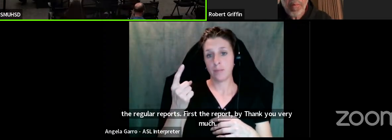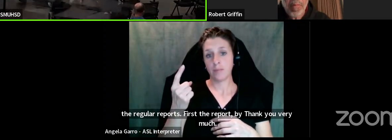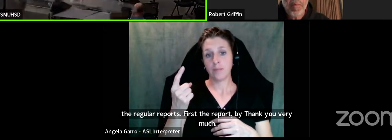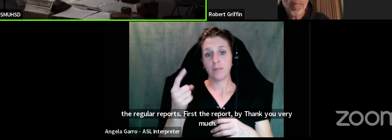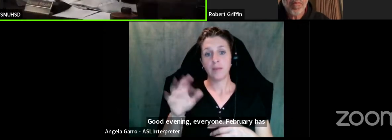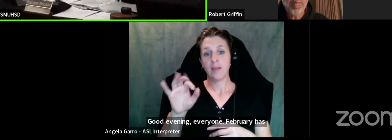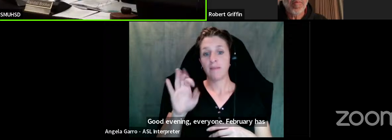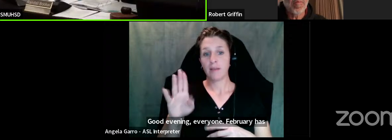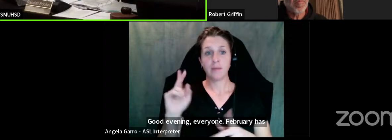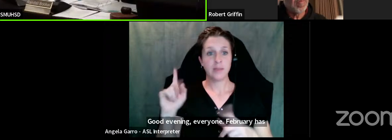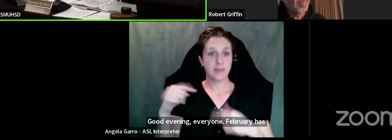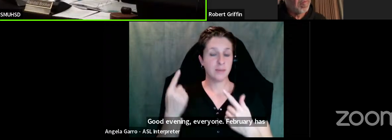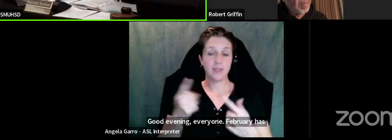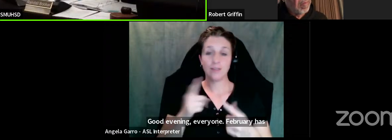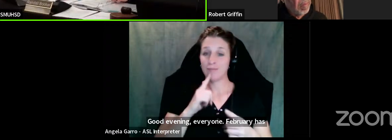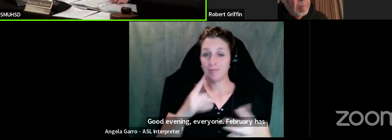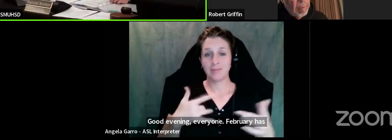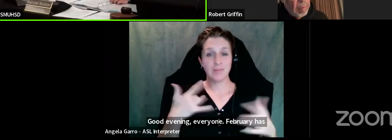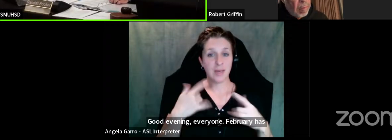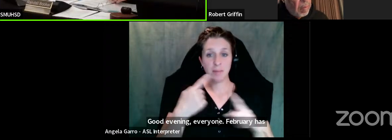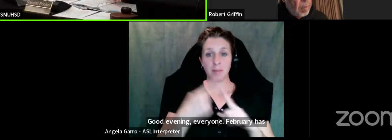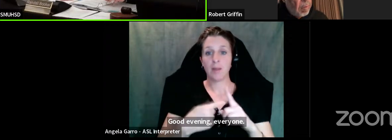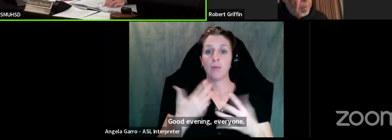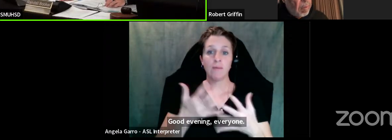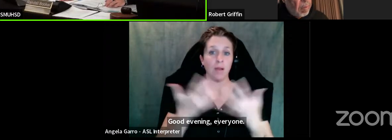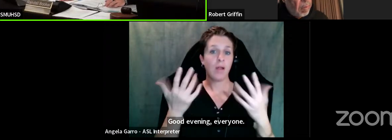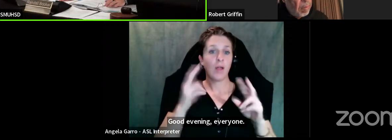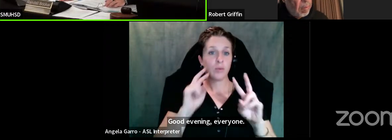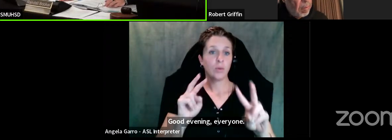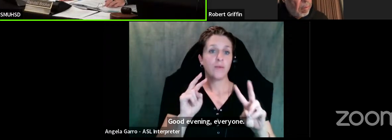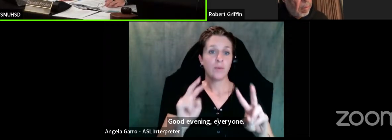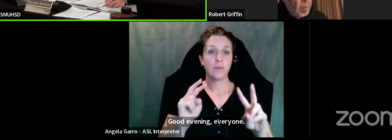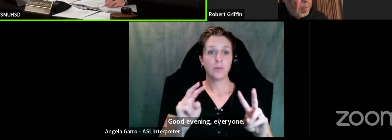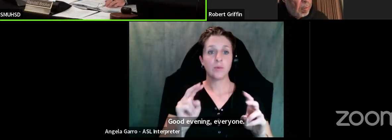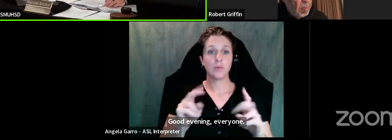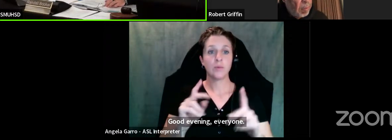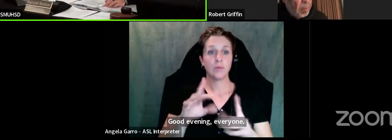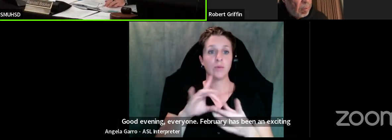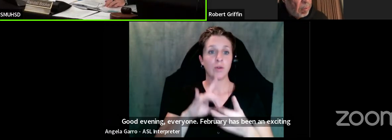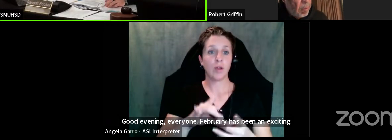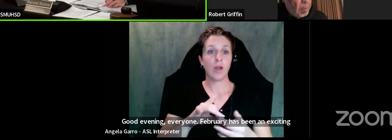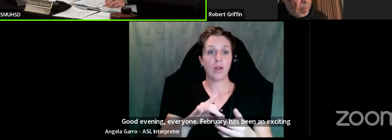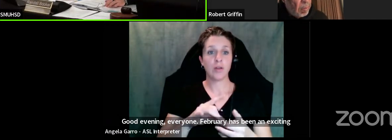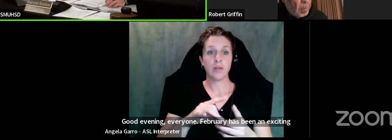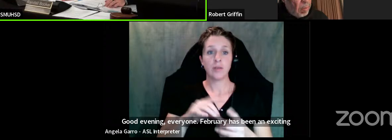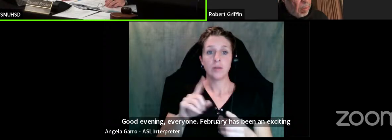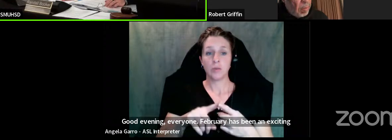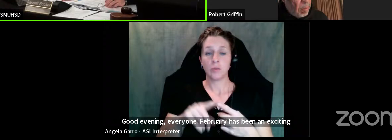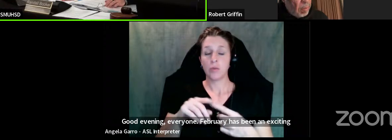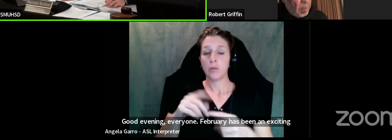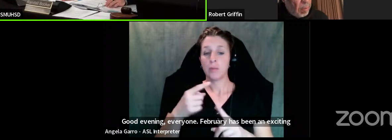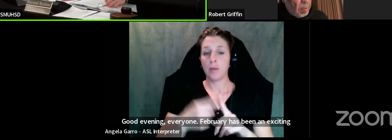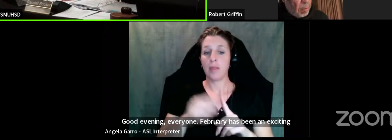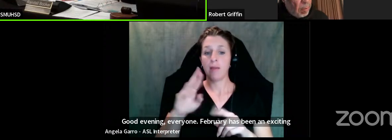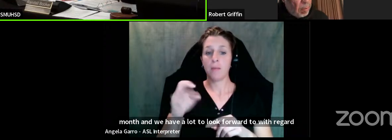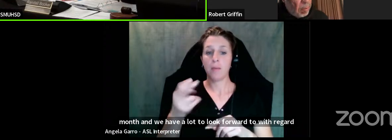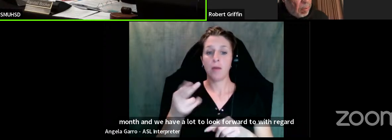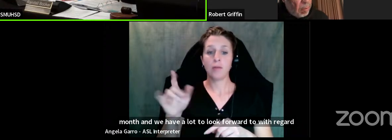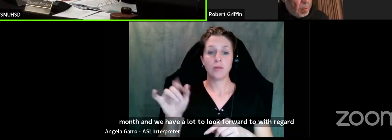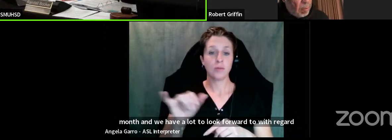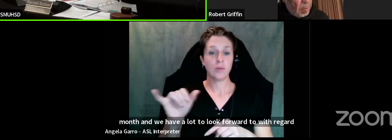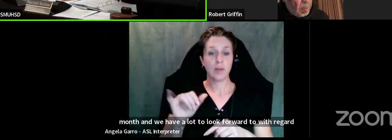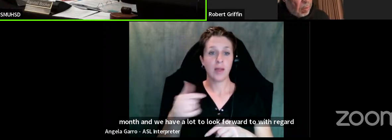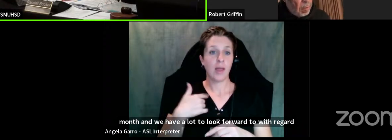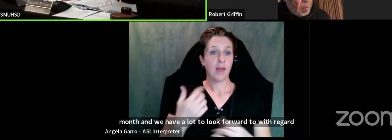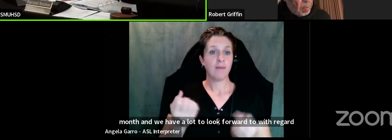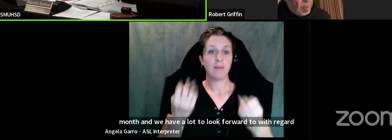February's been an exciting month, and we have a lot to look forward to with regard to the month of March as well. I have a number of